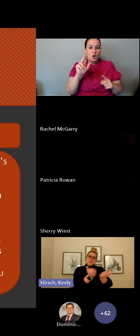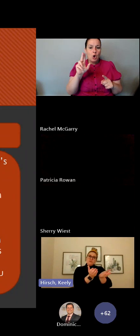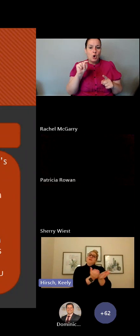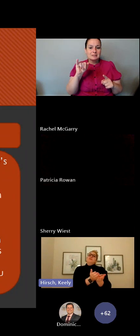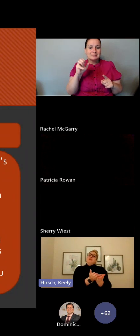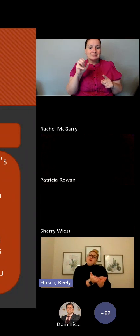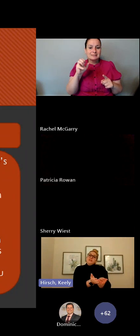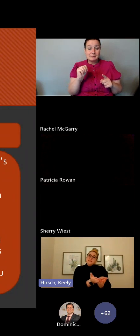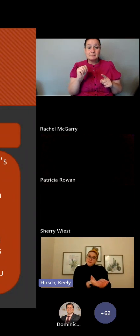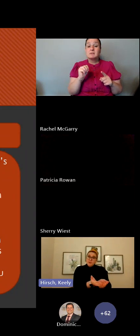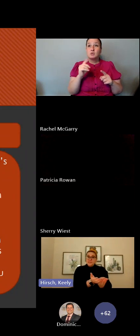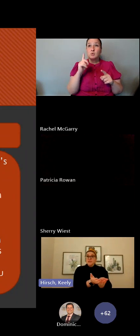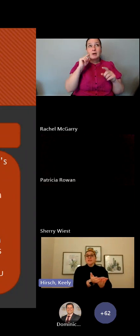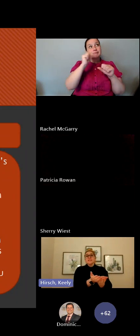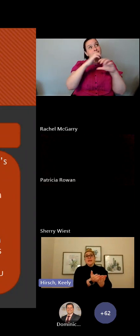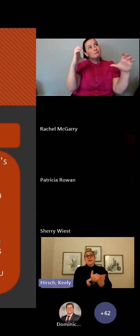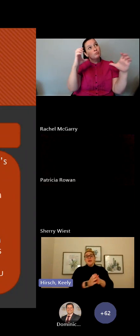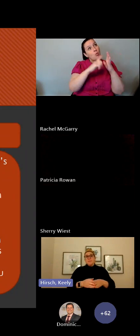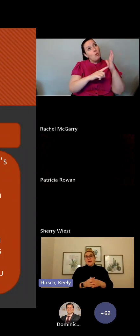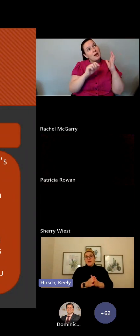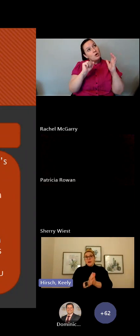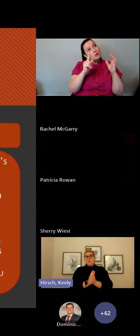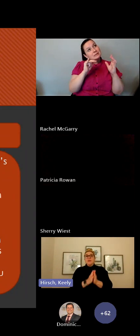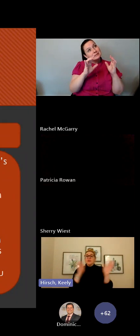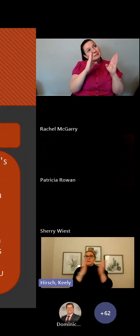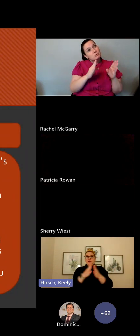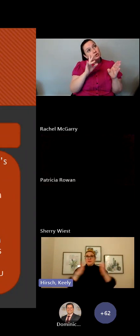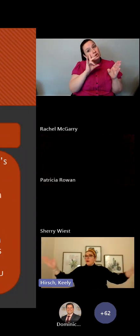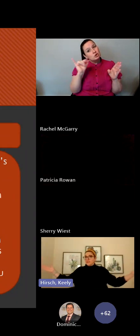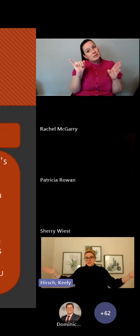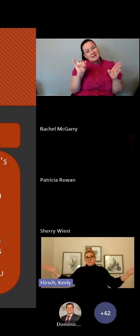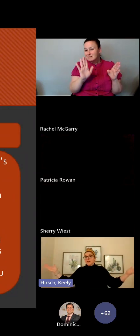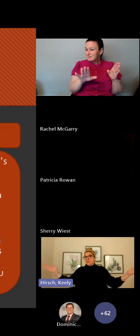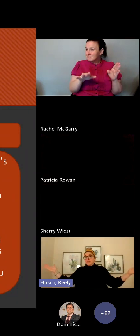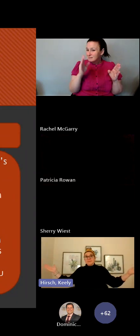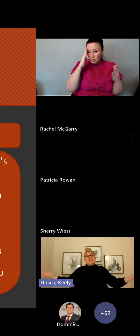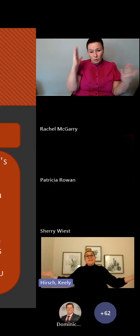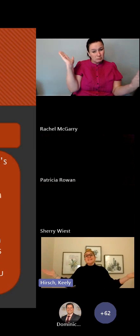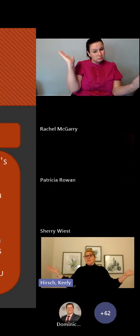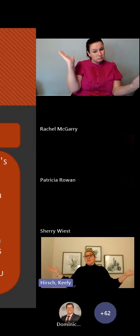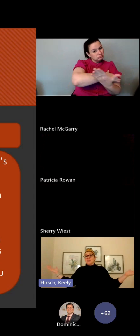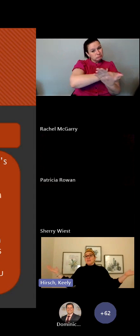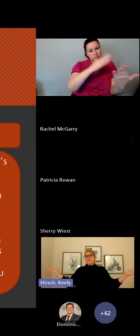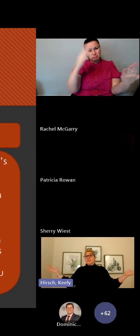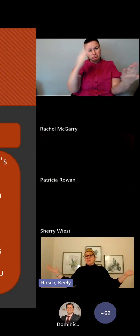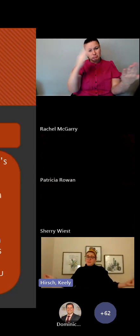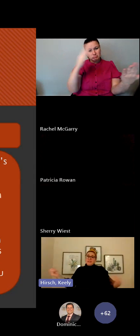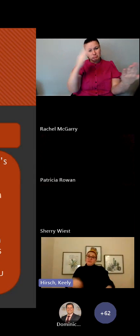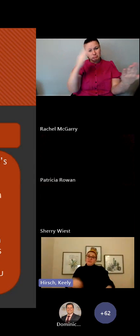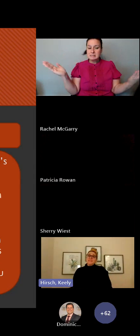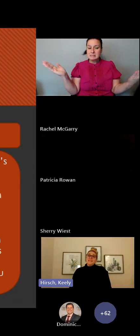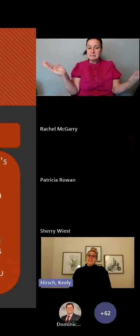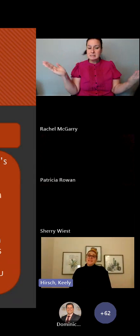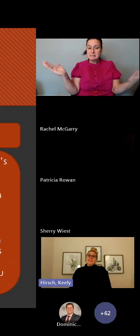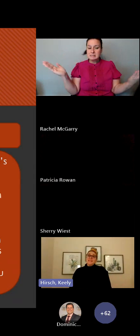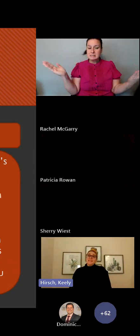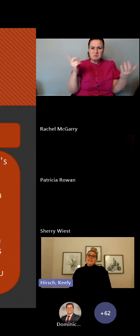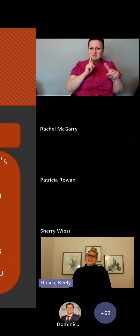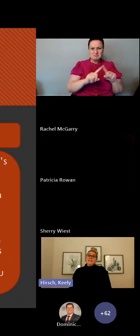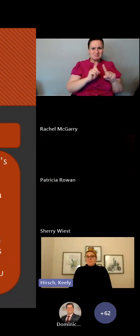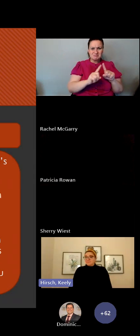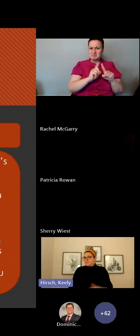an image of what you think an autistic person looks like. But we know that their autism spectrum is a spectrum, and we see such a range of